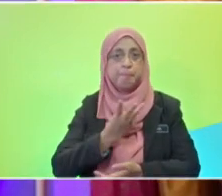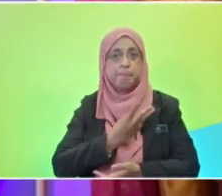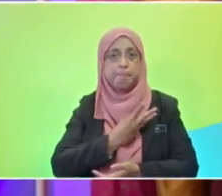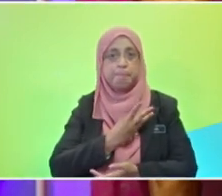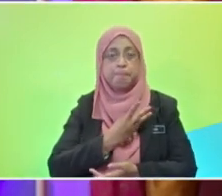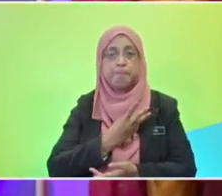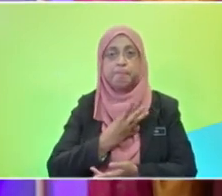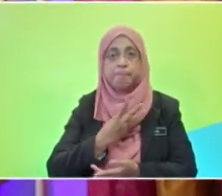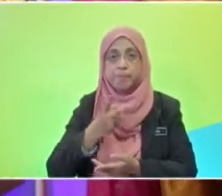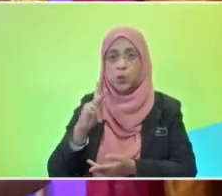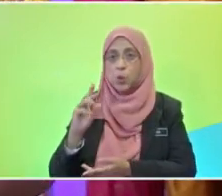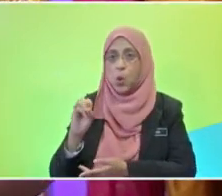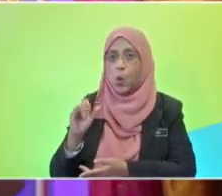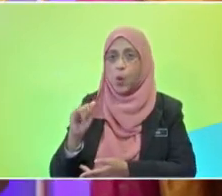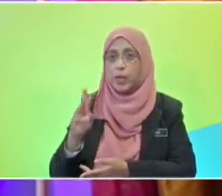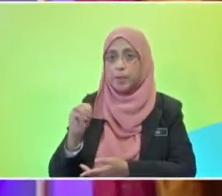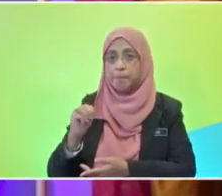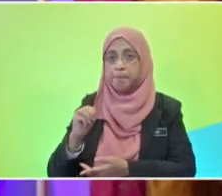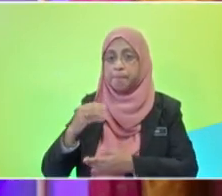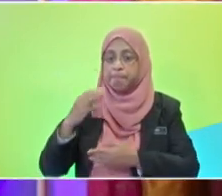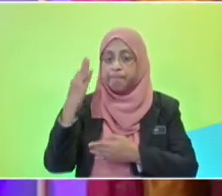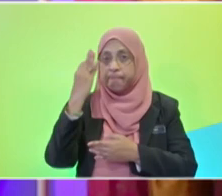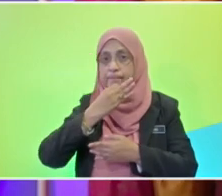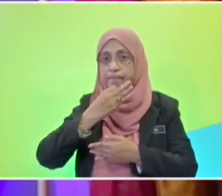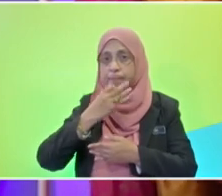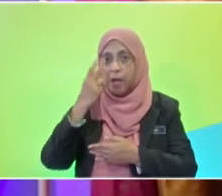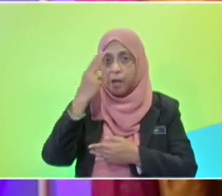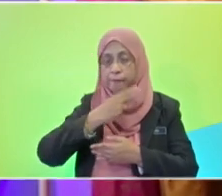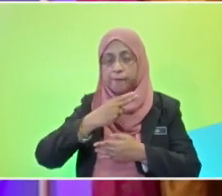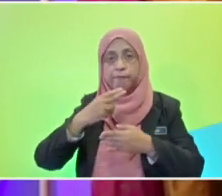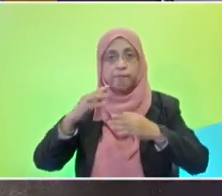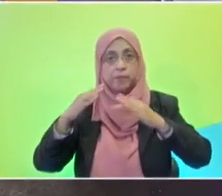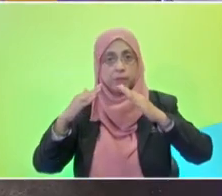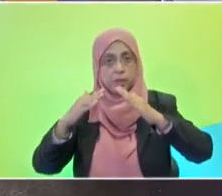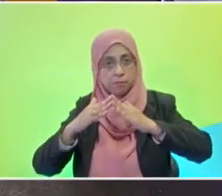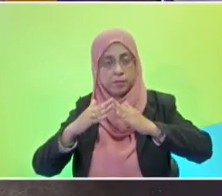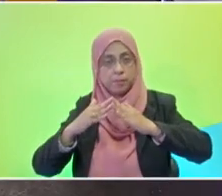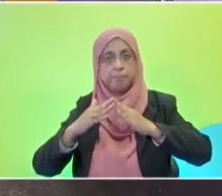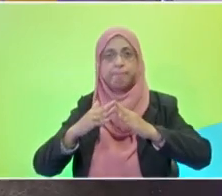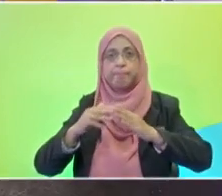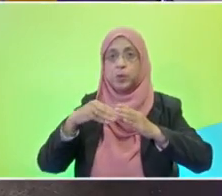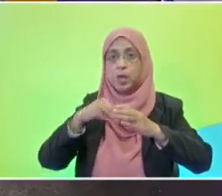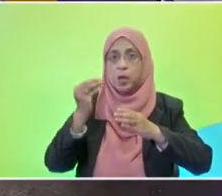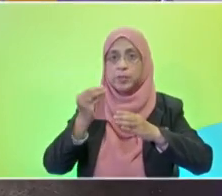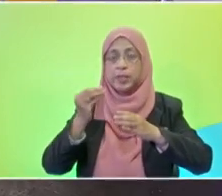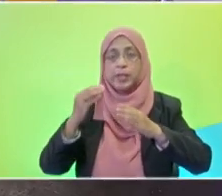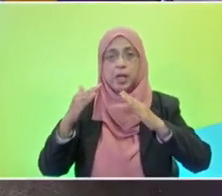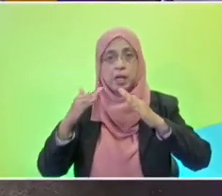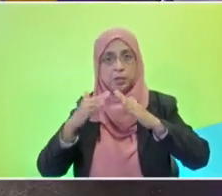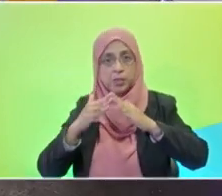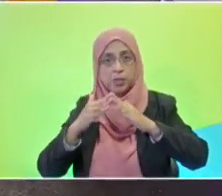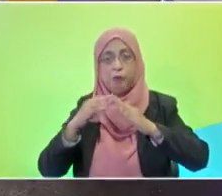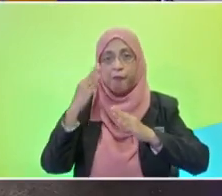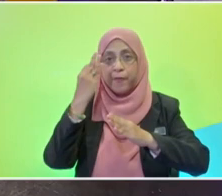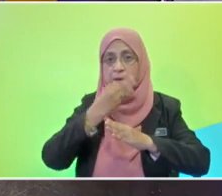front I see. Of our house. So we are doing column now means we bring good luck to EduwebTV. Yes. Is that? Yes. Okay. It's a good